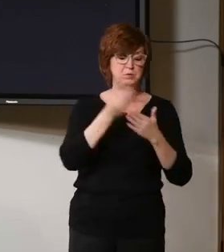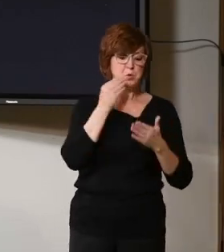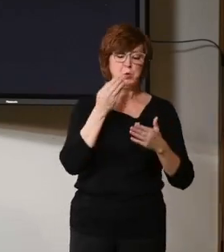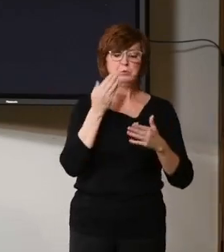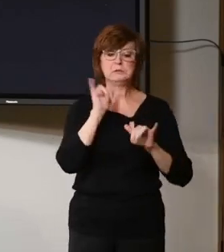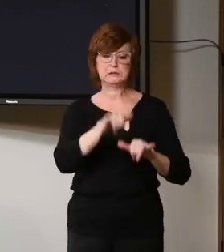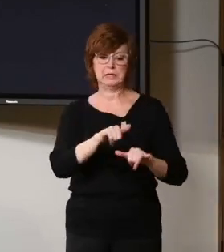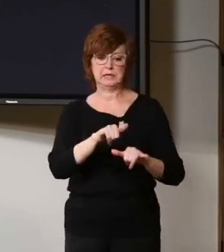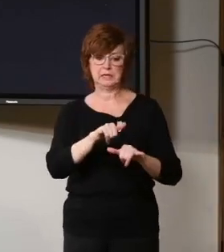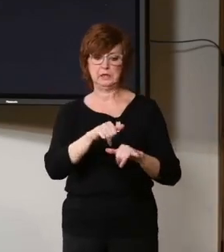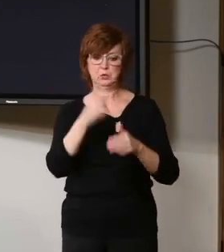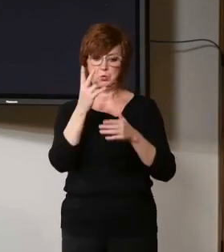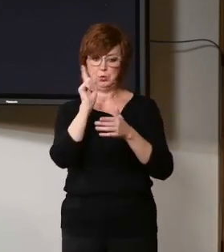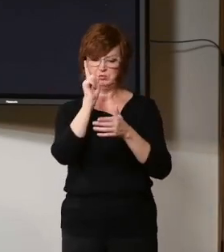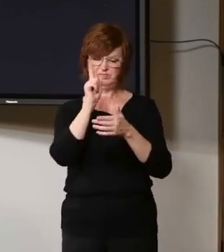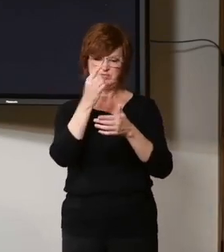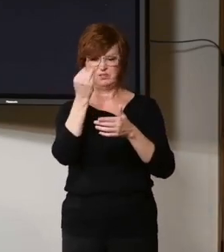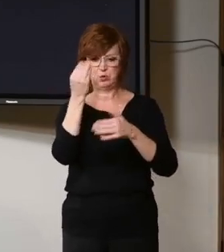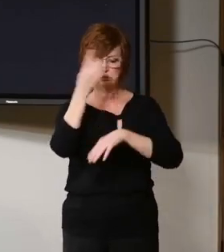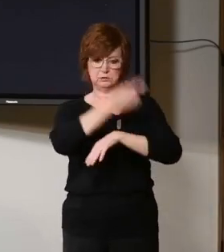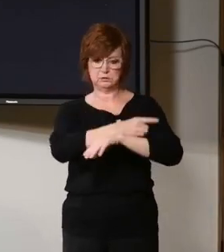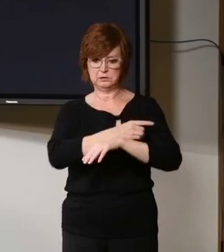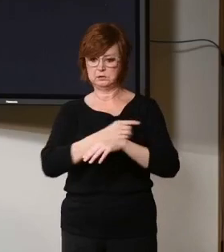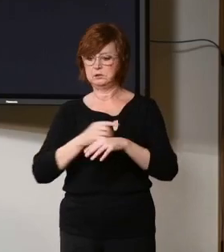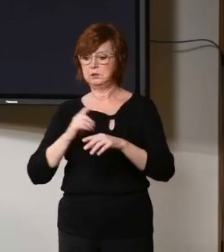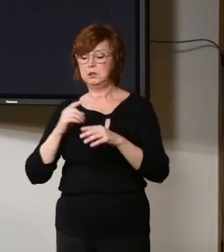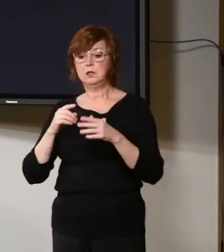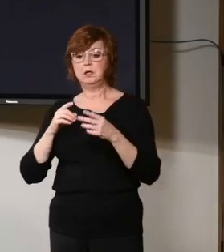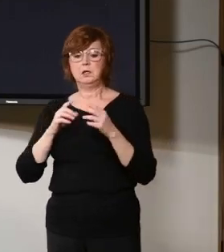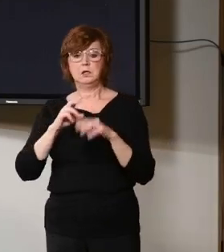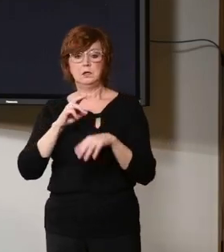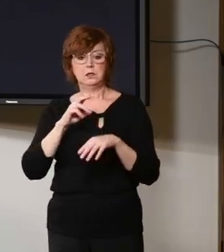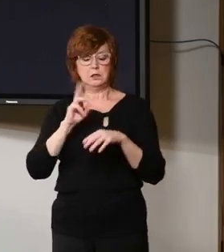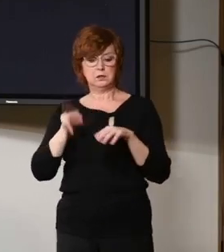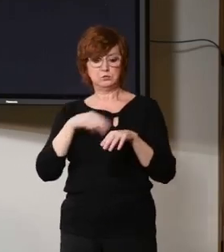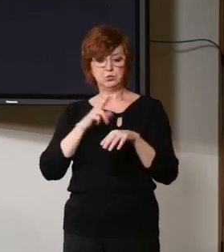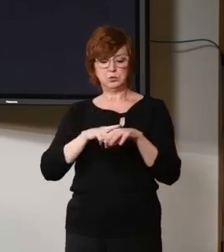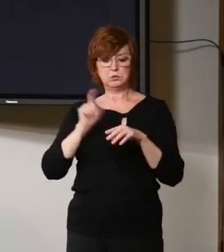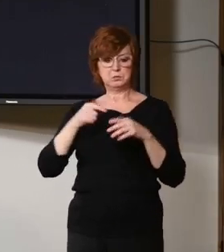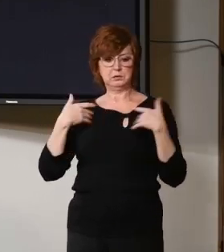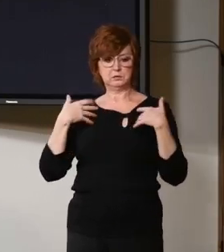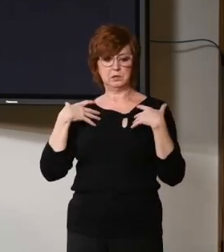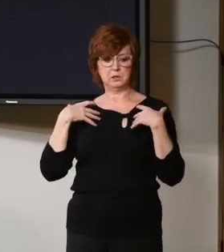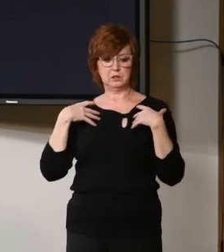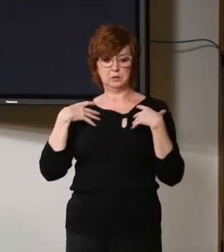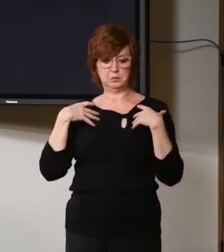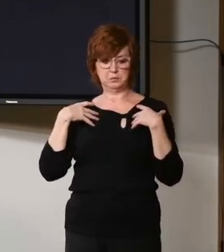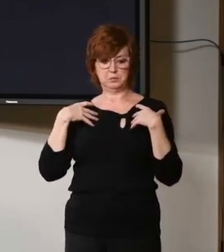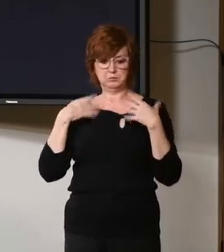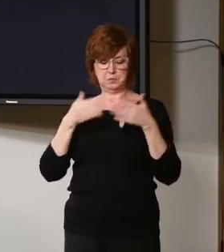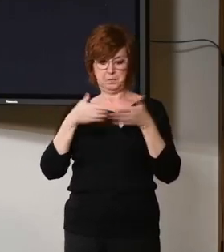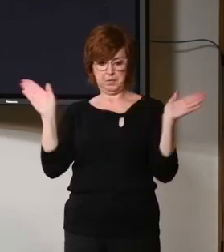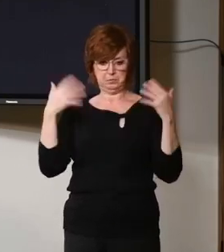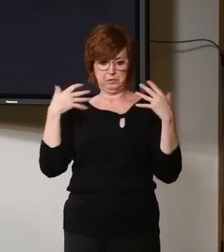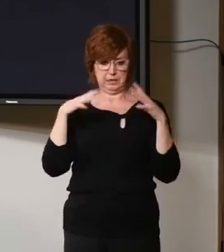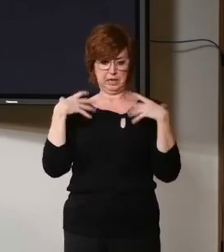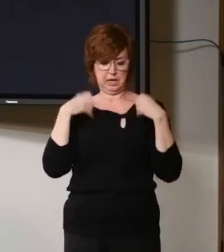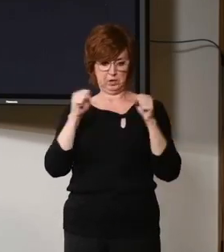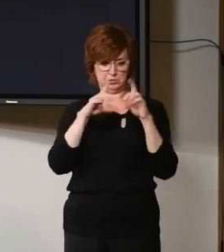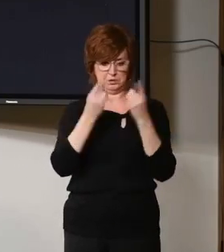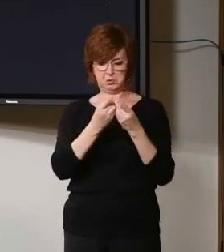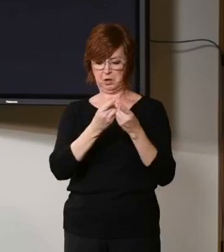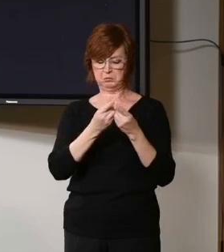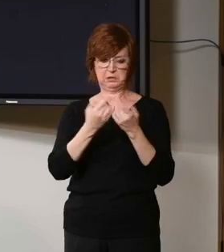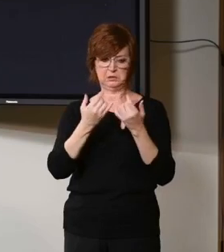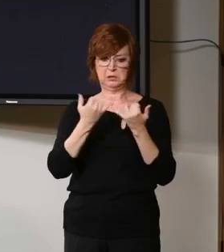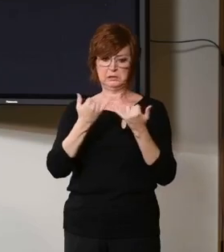health. Initially, most cases were tested after completing a 14-day period. Now, for the most part, cases